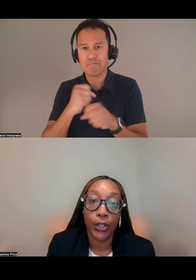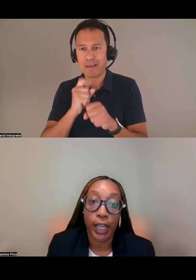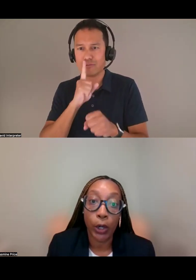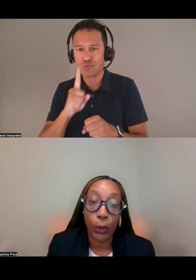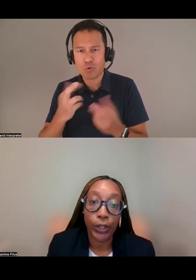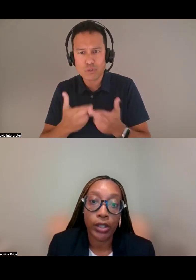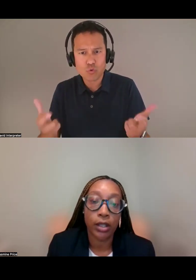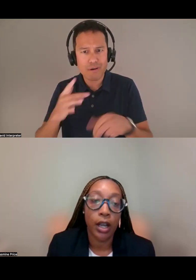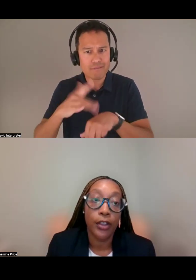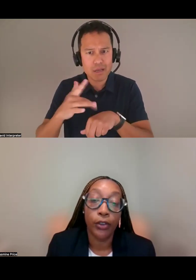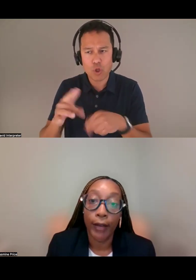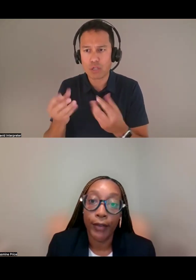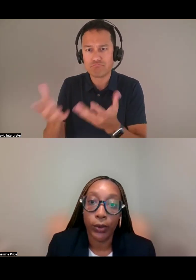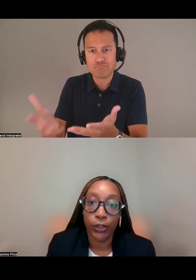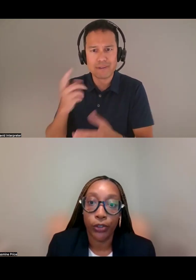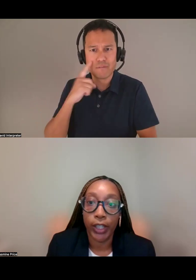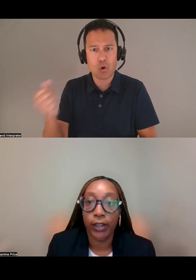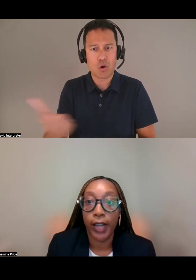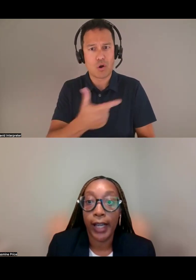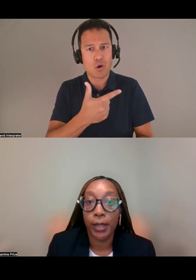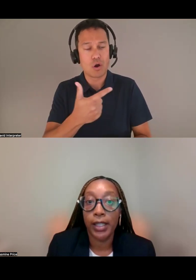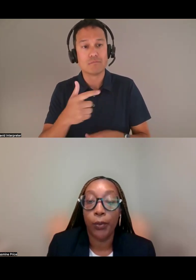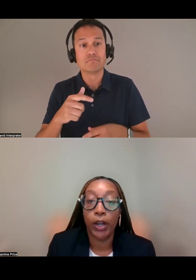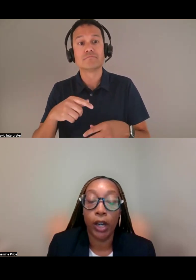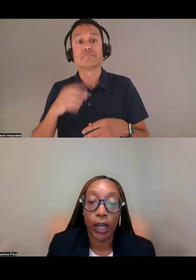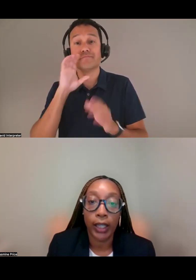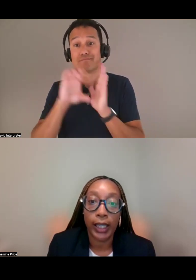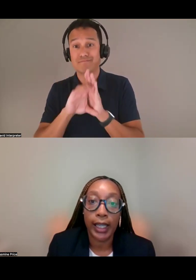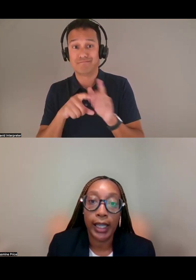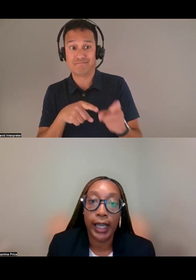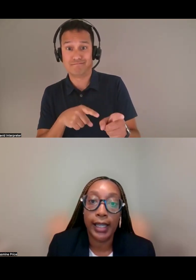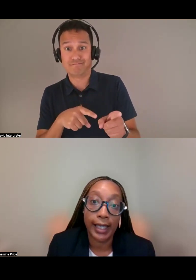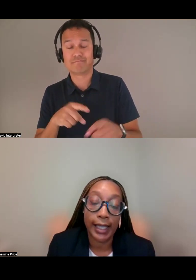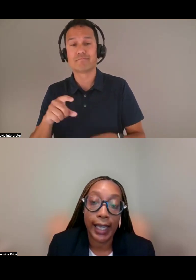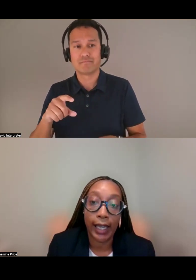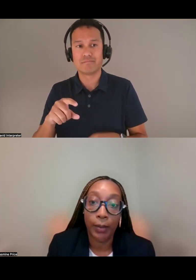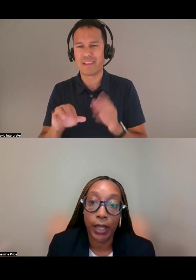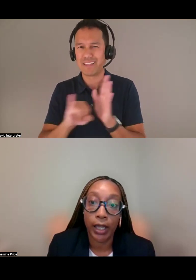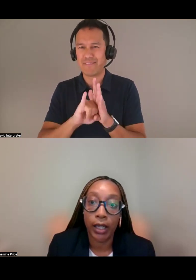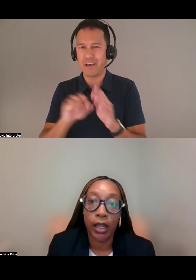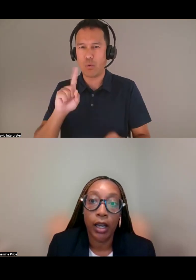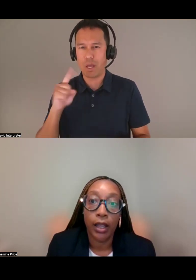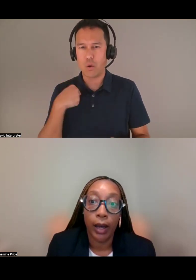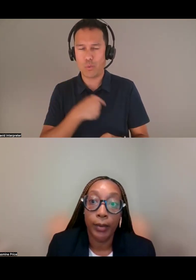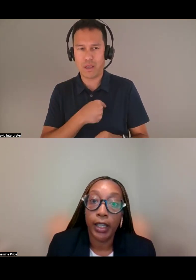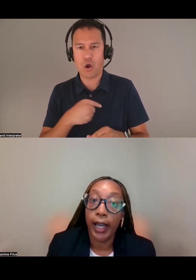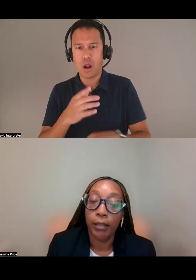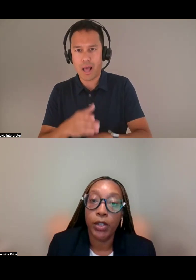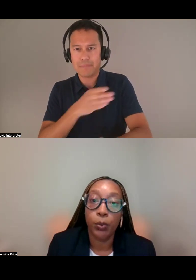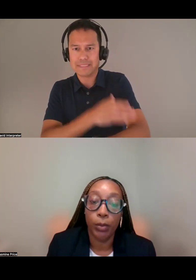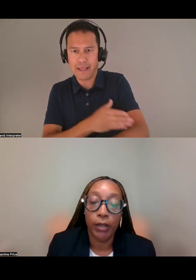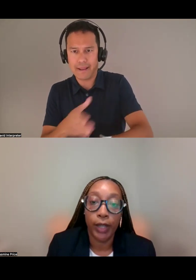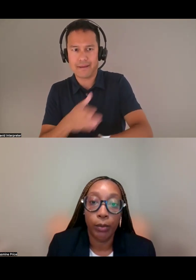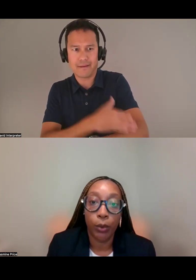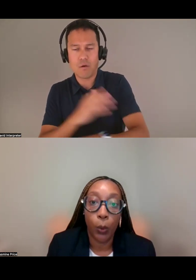for all stakeholders. The graphics on the screen are documents that we are currently assessing and updating. The updated